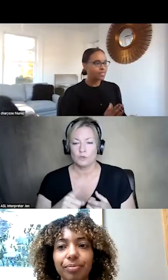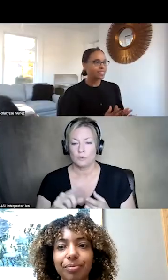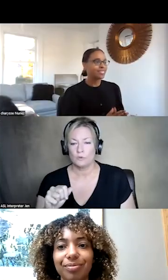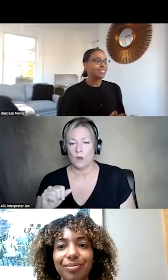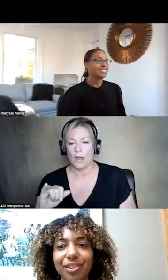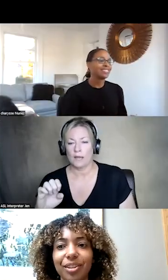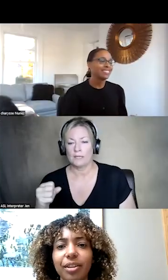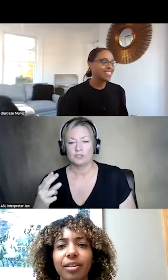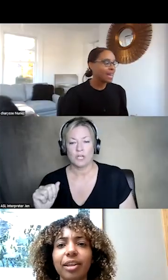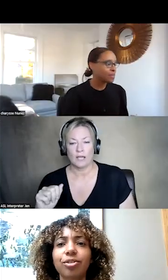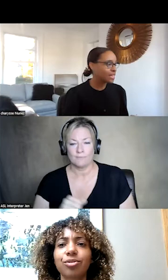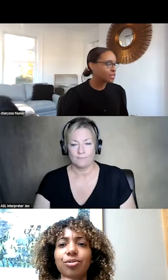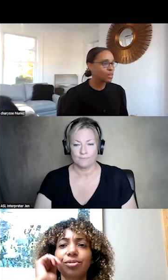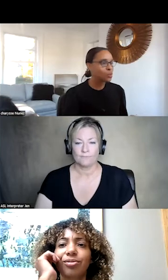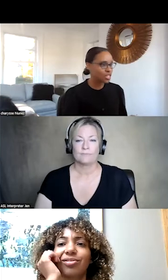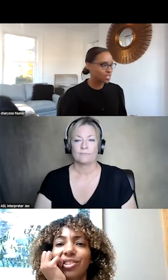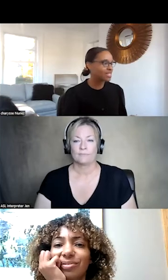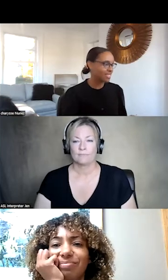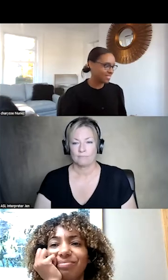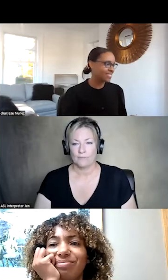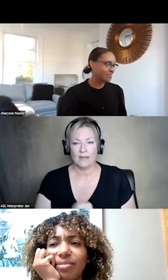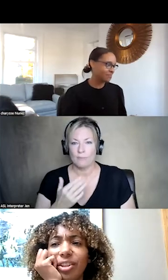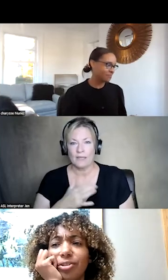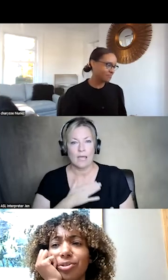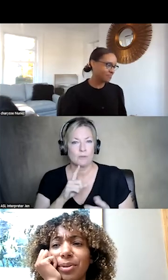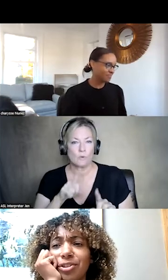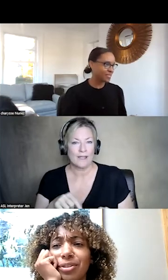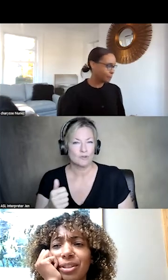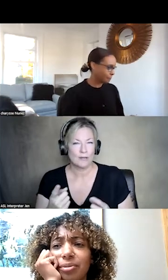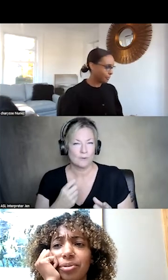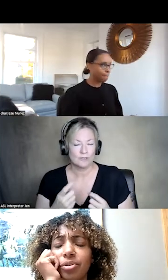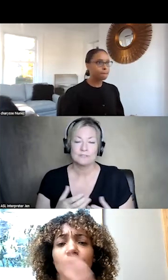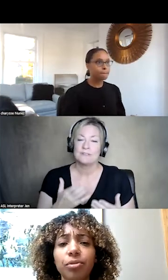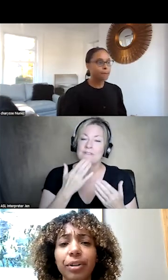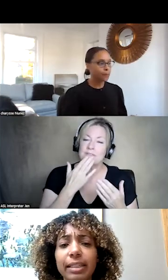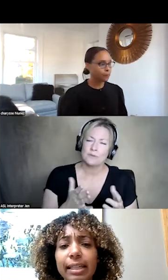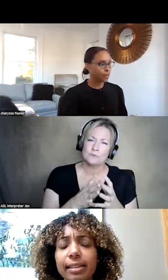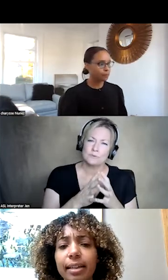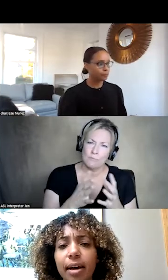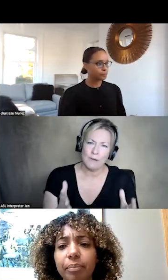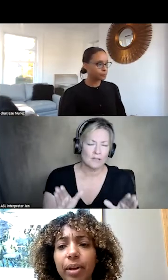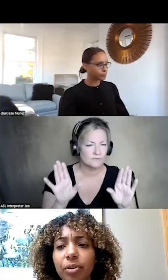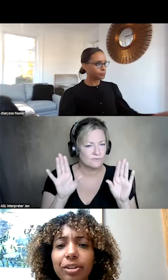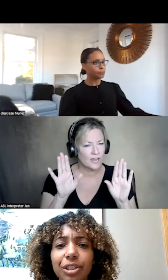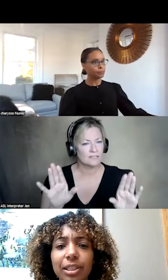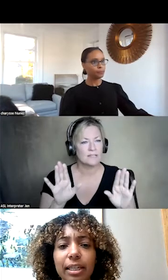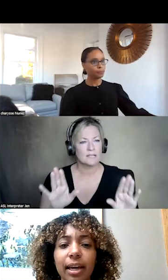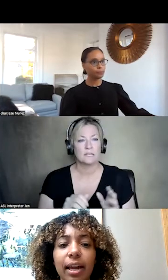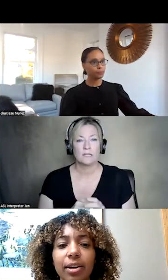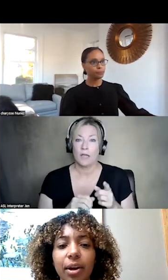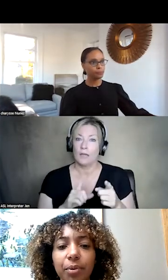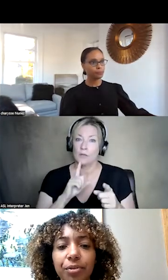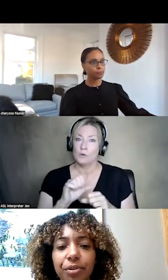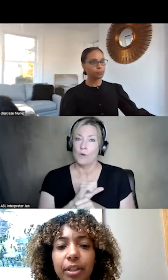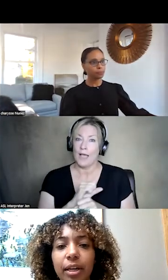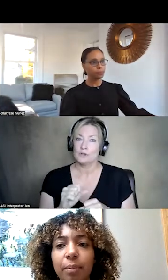Aisha, and happy to answer any questions. Thank you so much, Charysse. That was so fantastic. And you actually did get